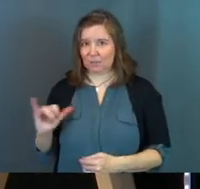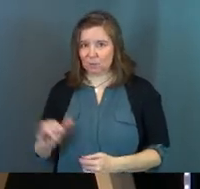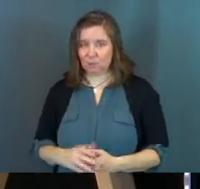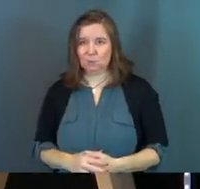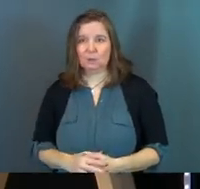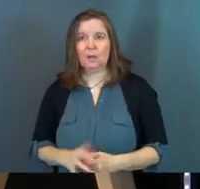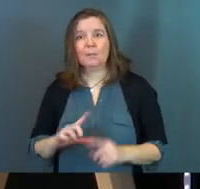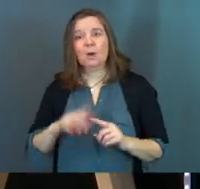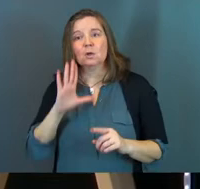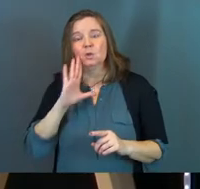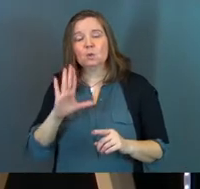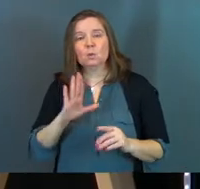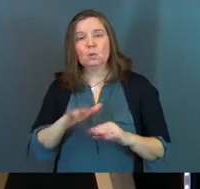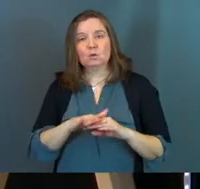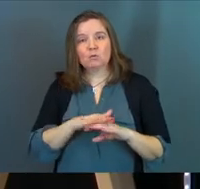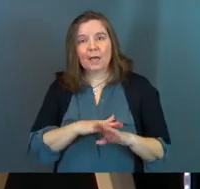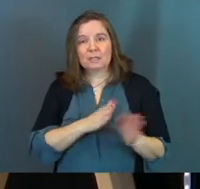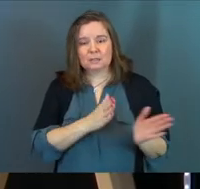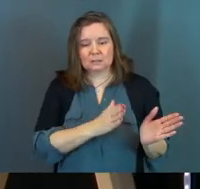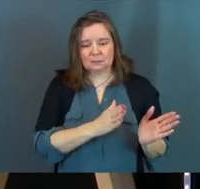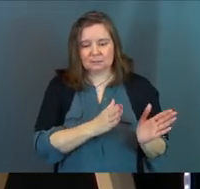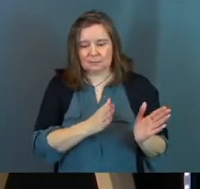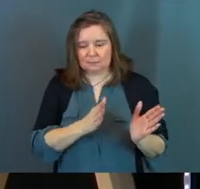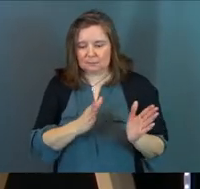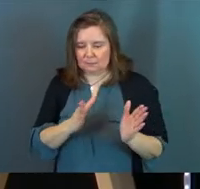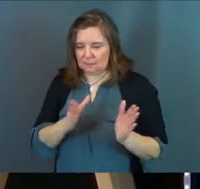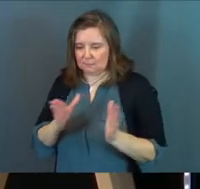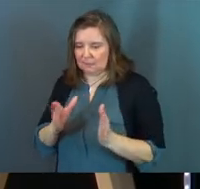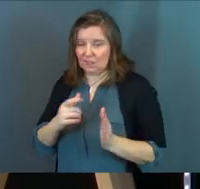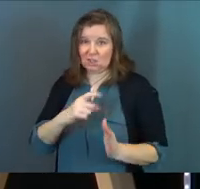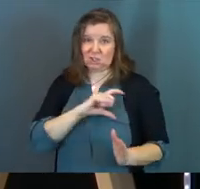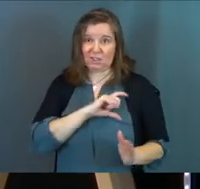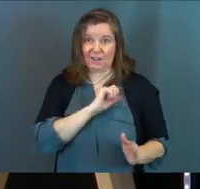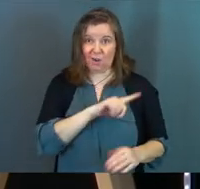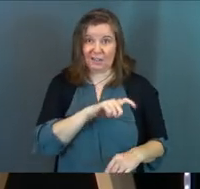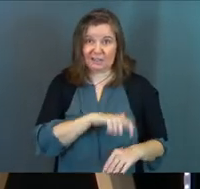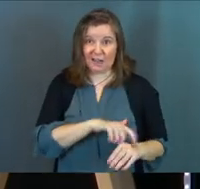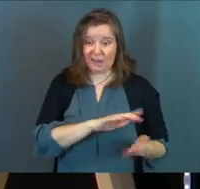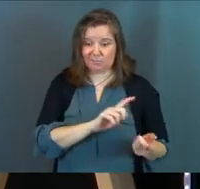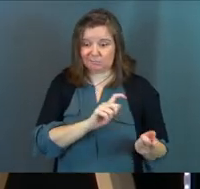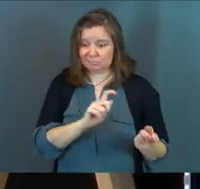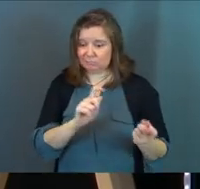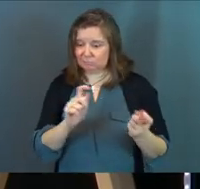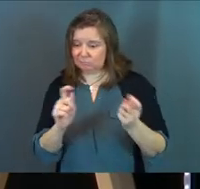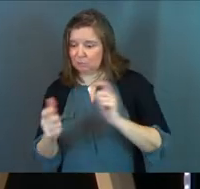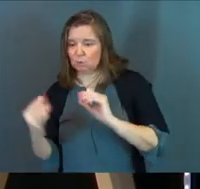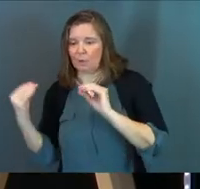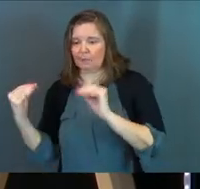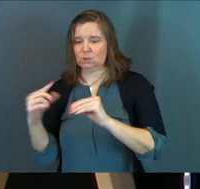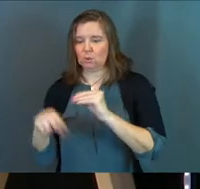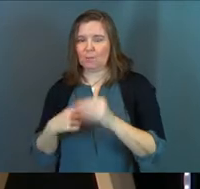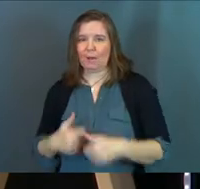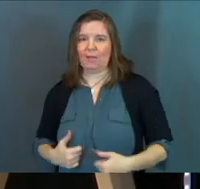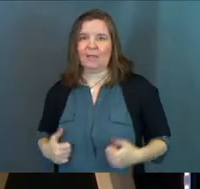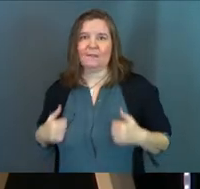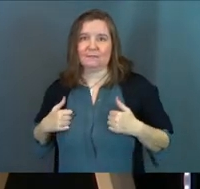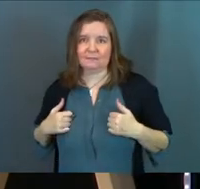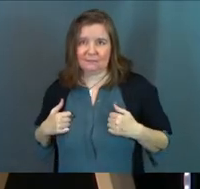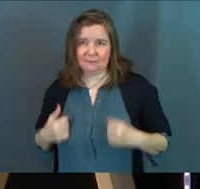too. But you're going to gradually move out of this realm of sheriff all the time to I'm teaching you about